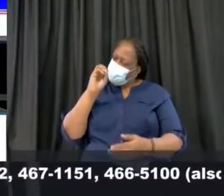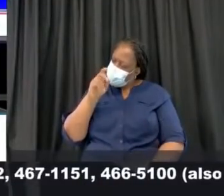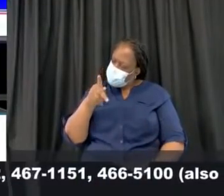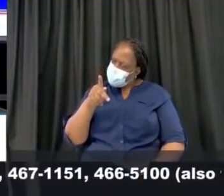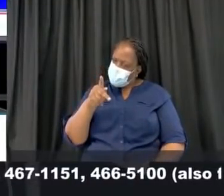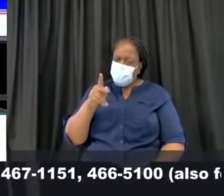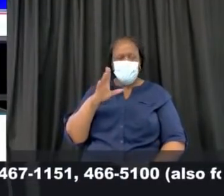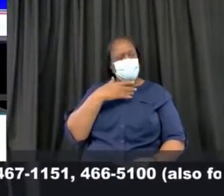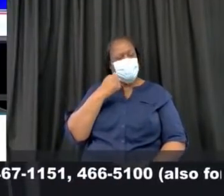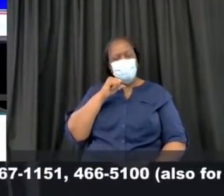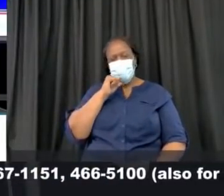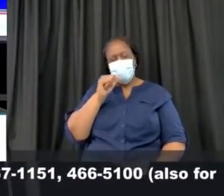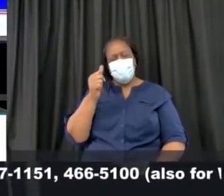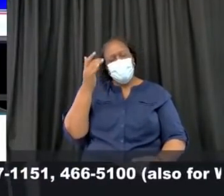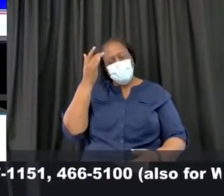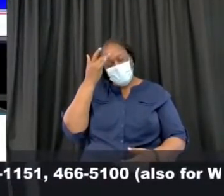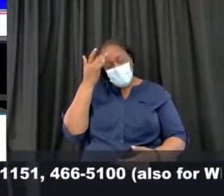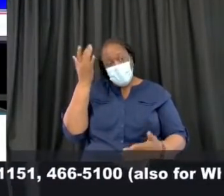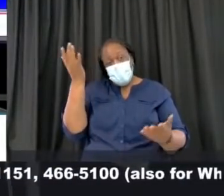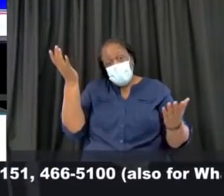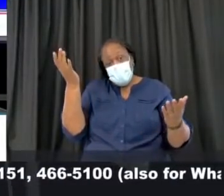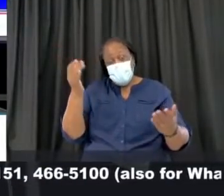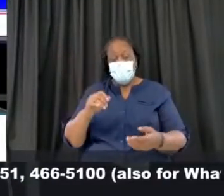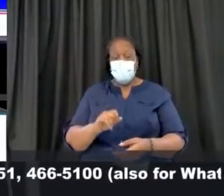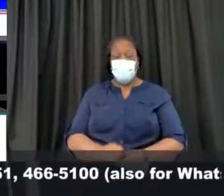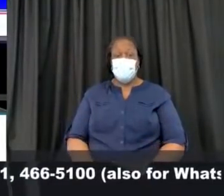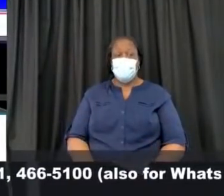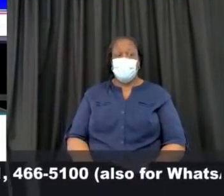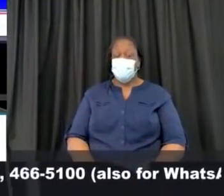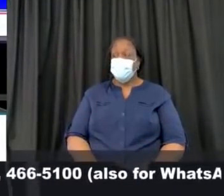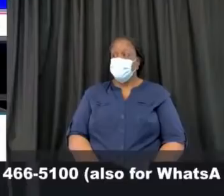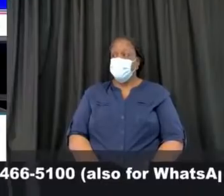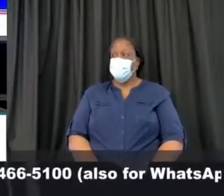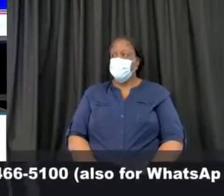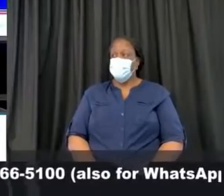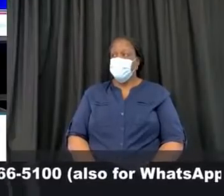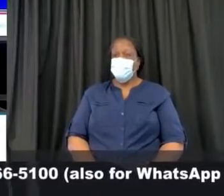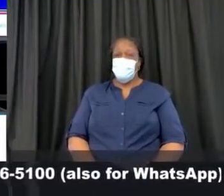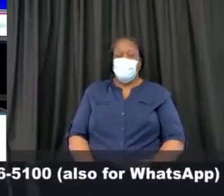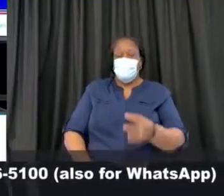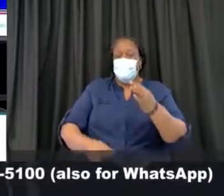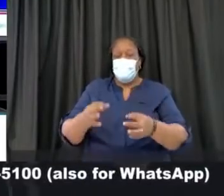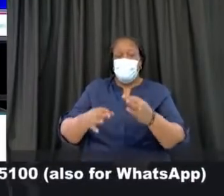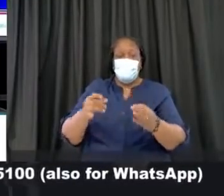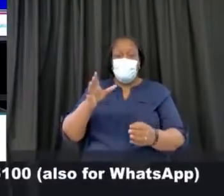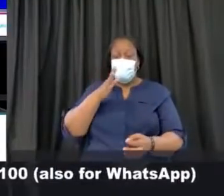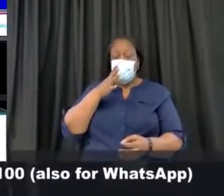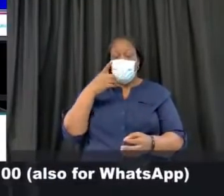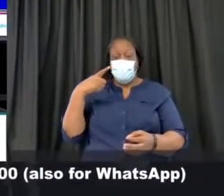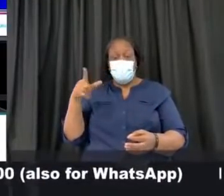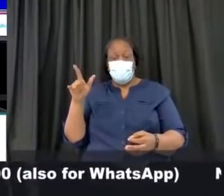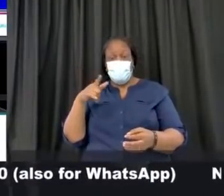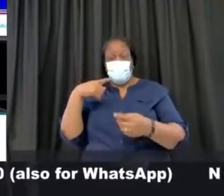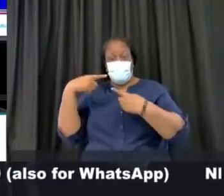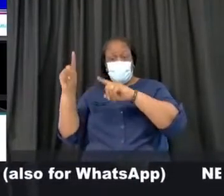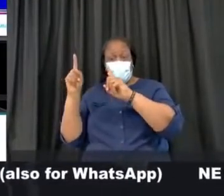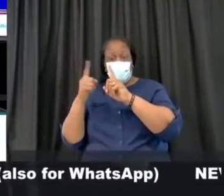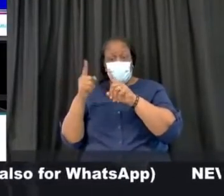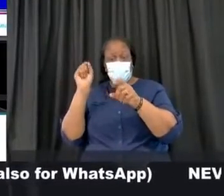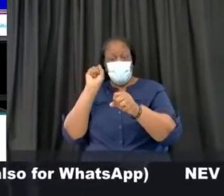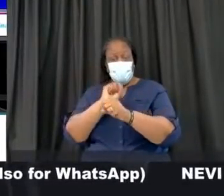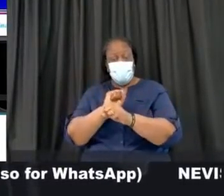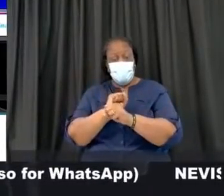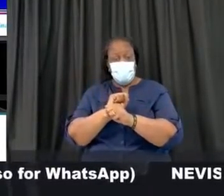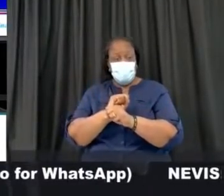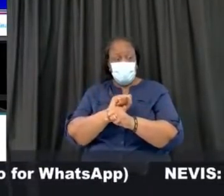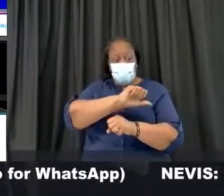signs and symptoms I mentioned. And so no vomiting, no diarrhea, no fever, no coughing.